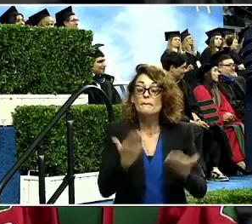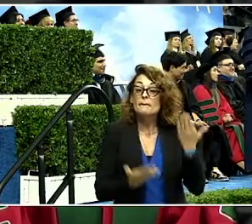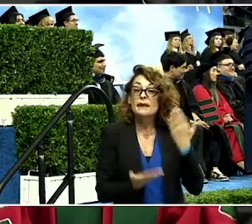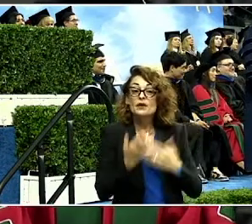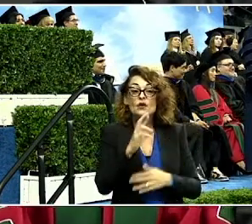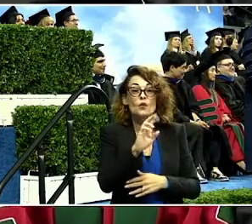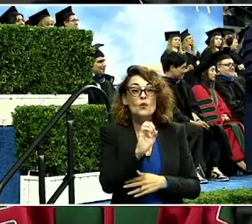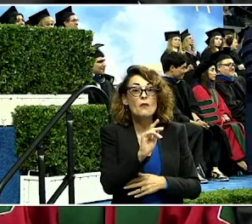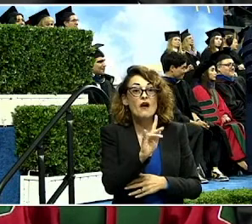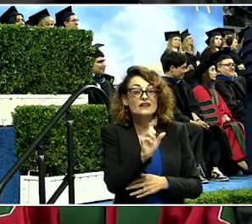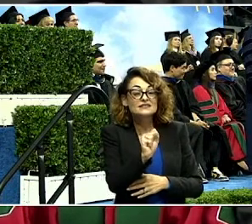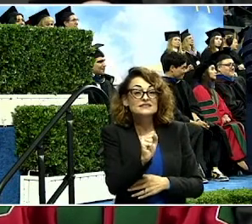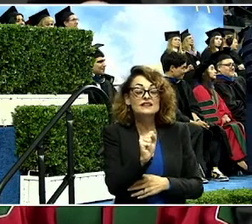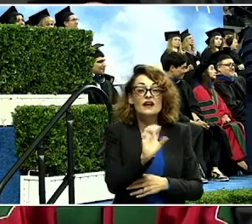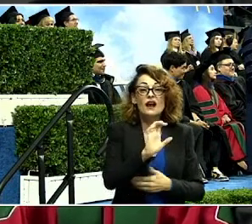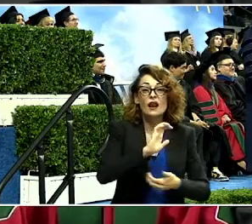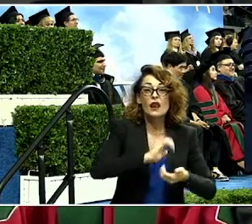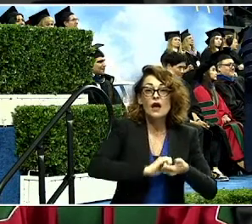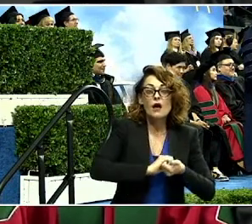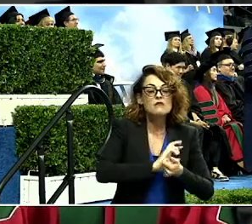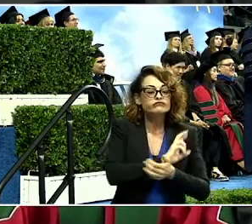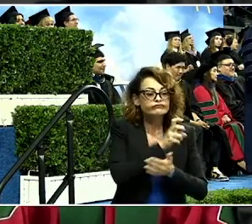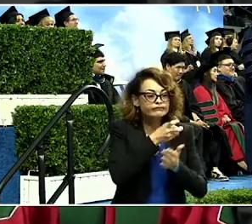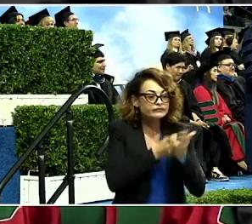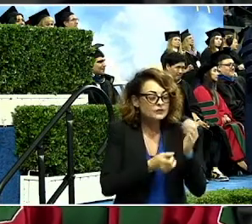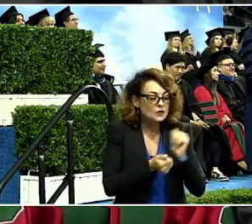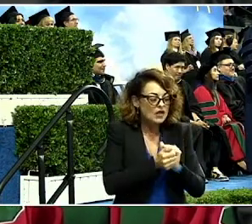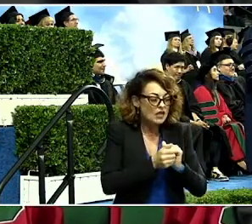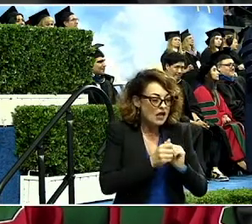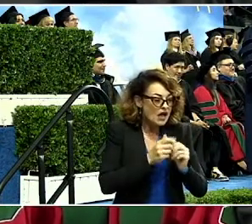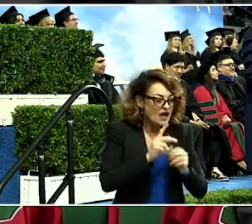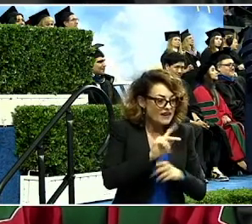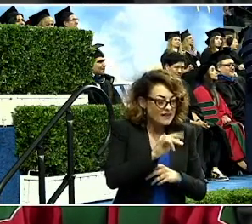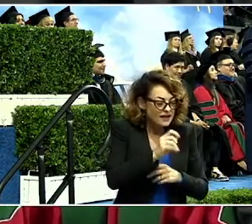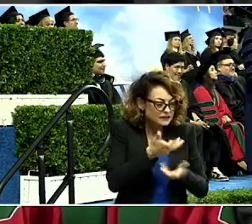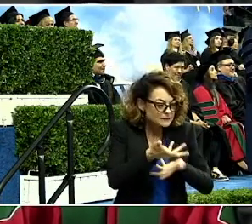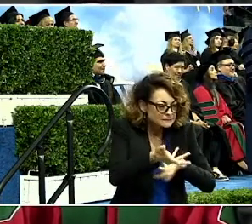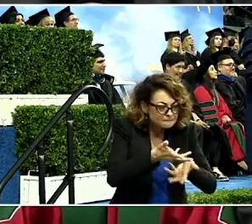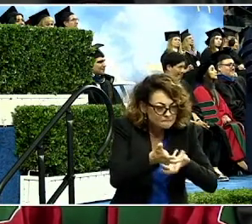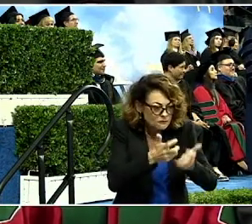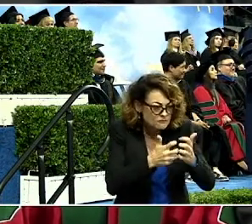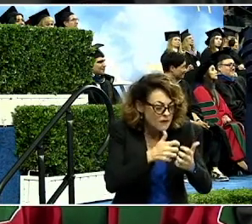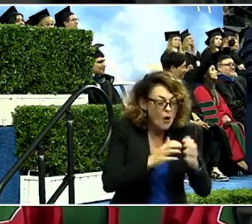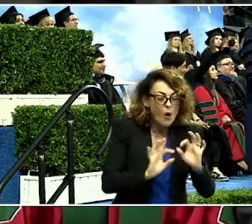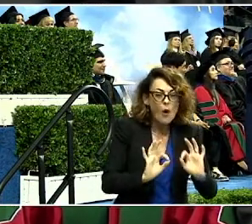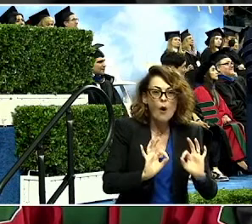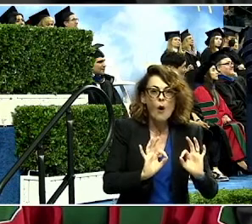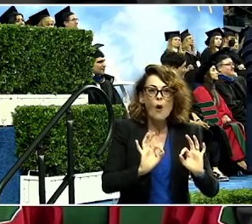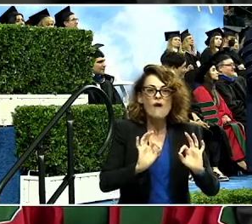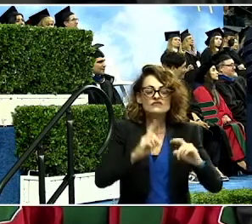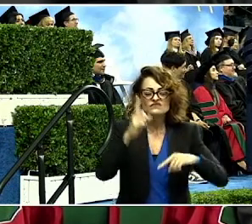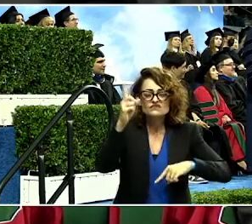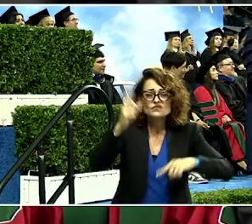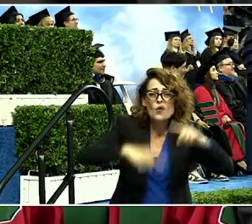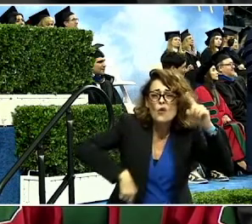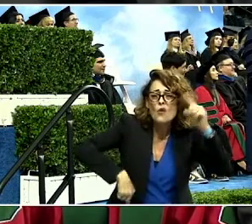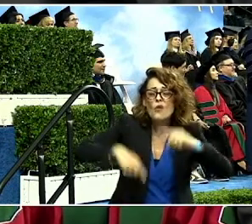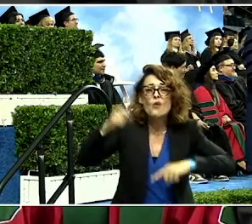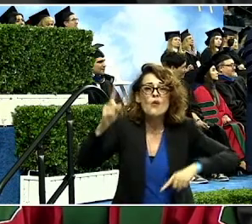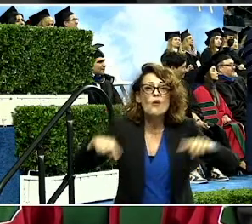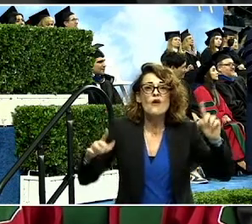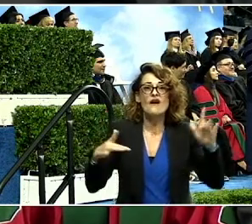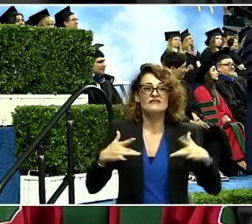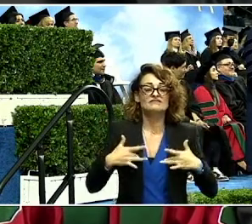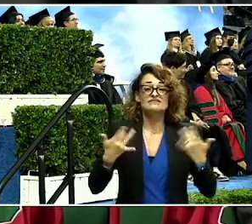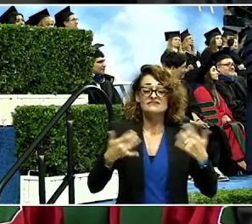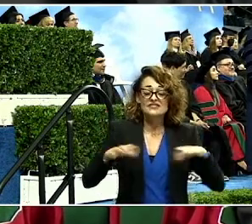club you got involved in and were inspired to dive deeply into kinetics and kinematics. You know, the extraordinary variety of opportunities you have at UCLA